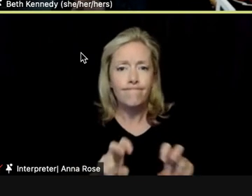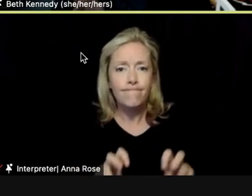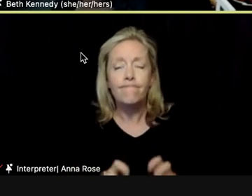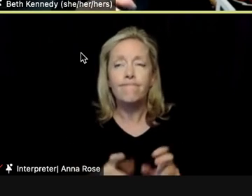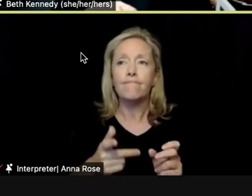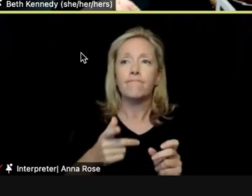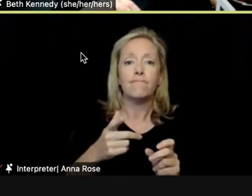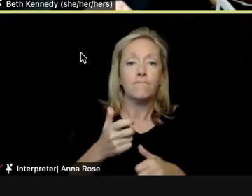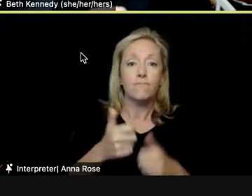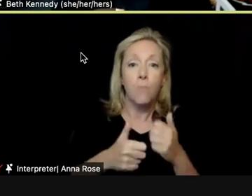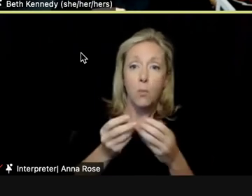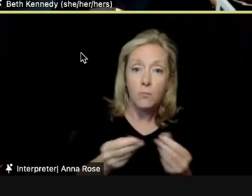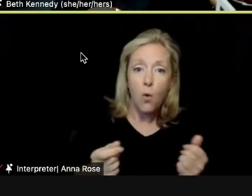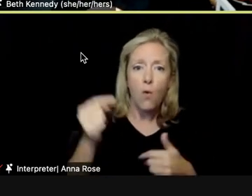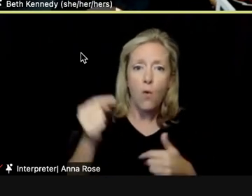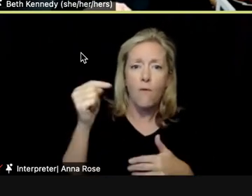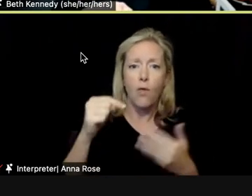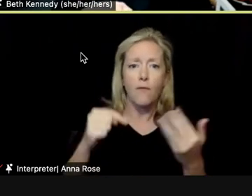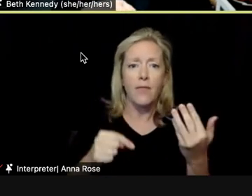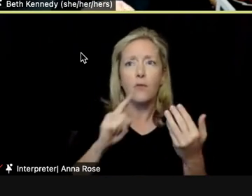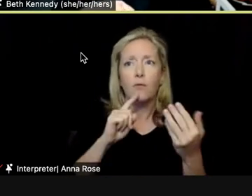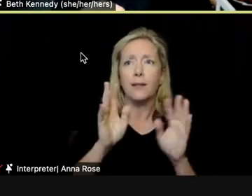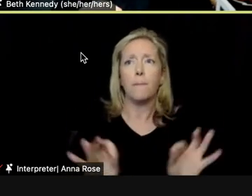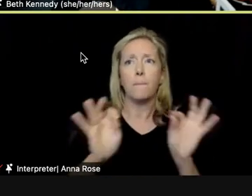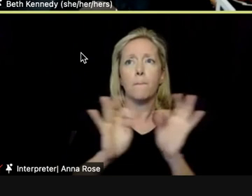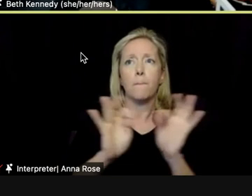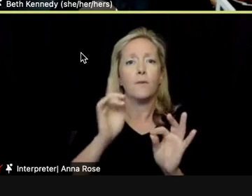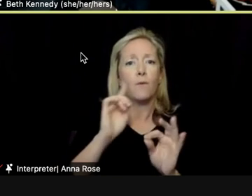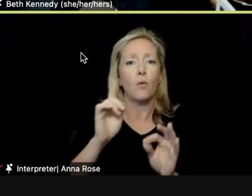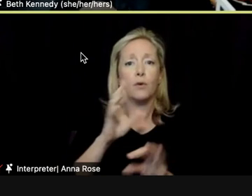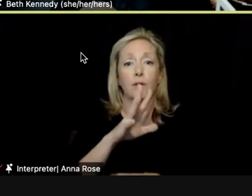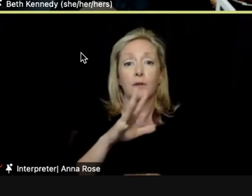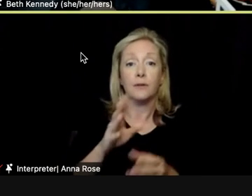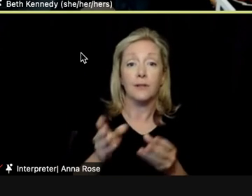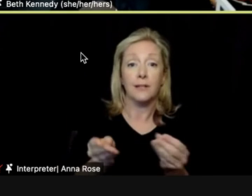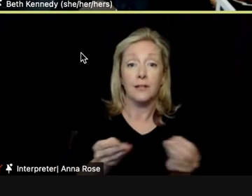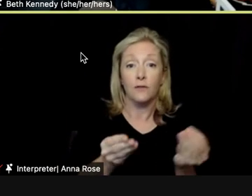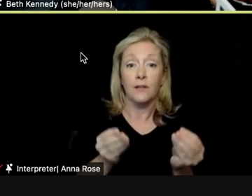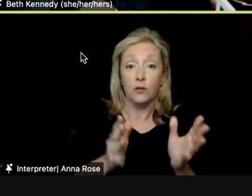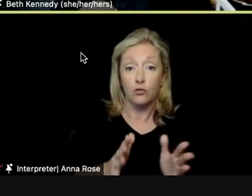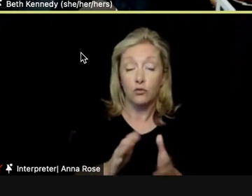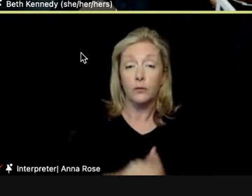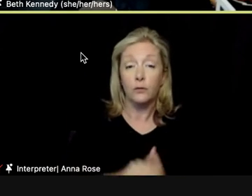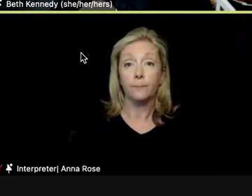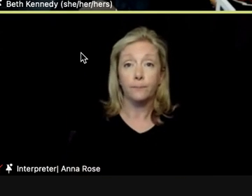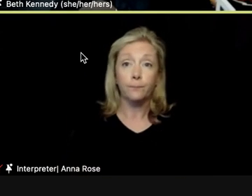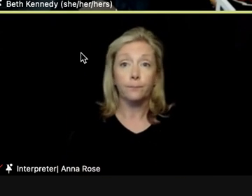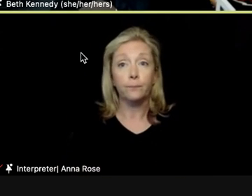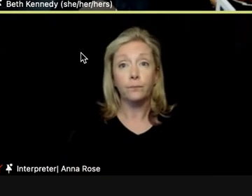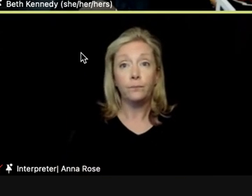through problems, critical for interveners. And